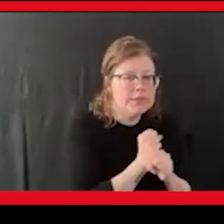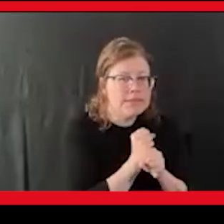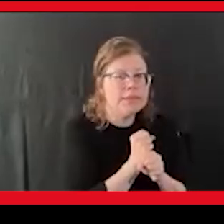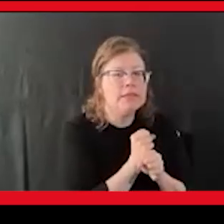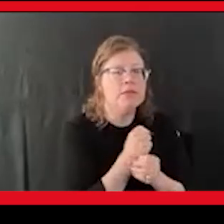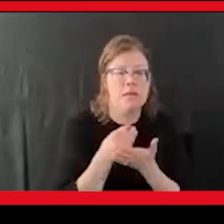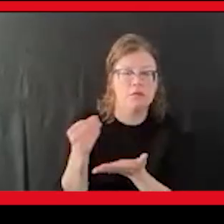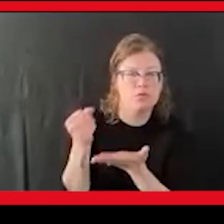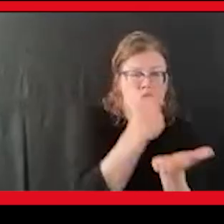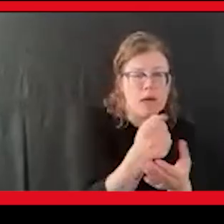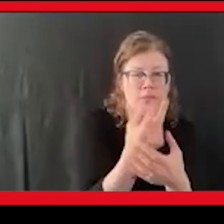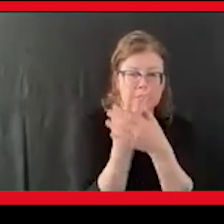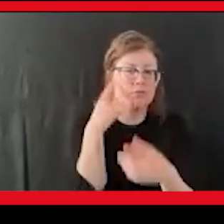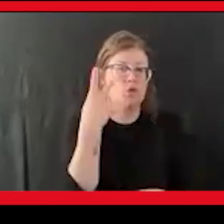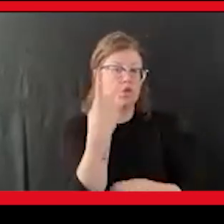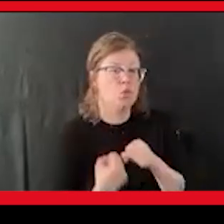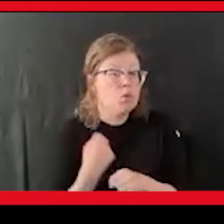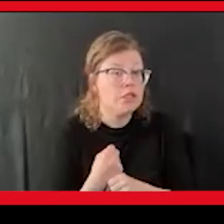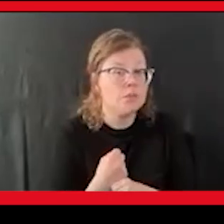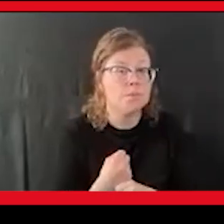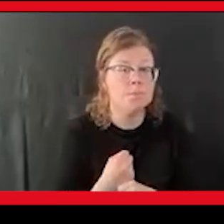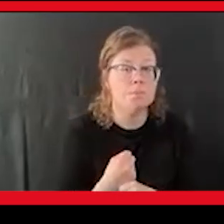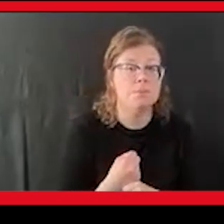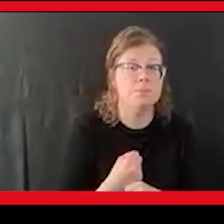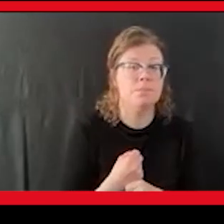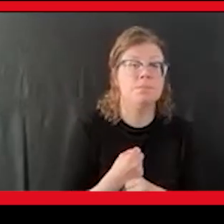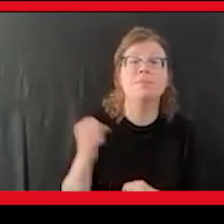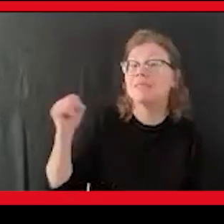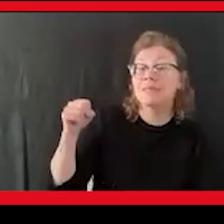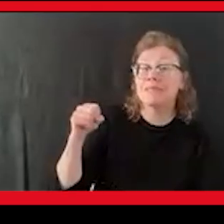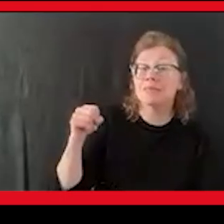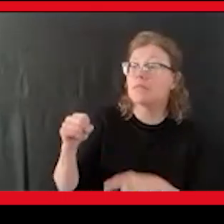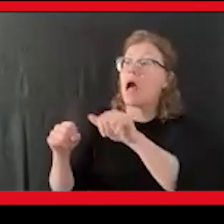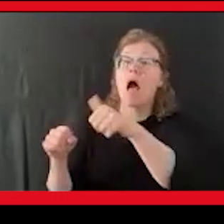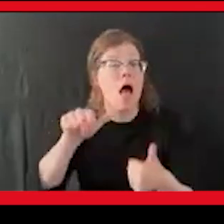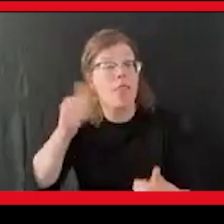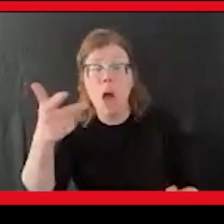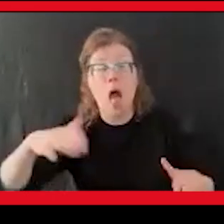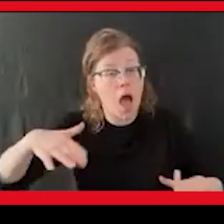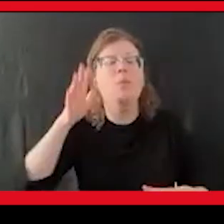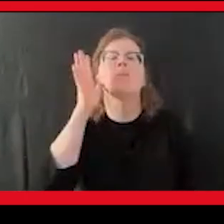will prioritize those who have not received funding in prior 2 years.